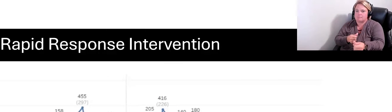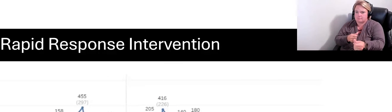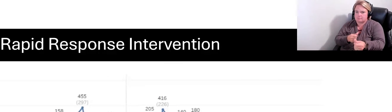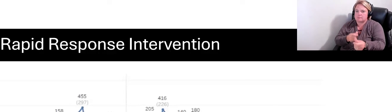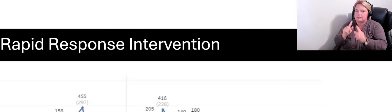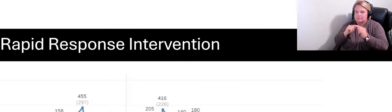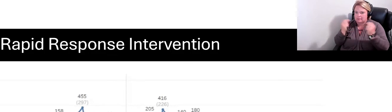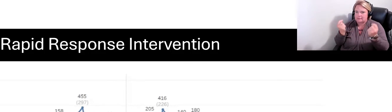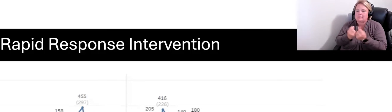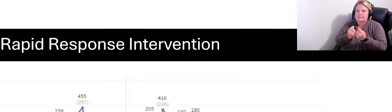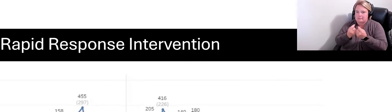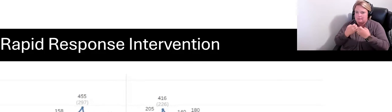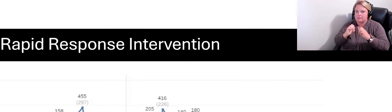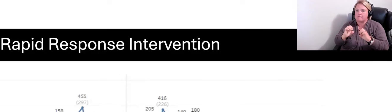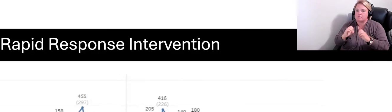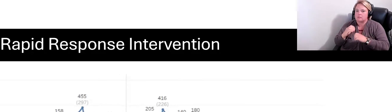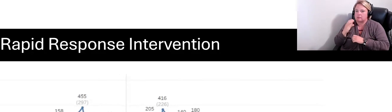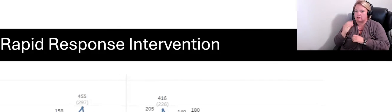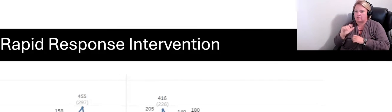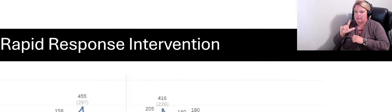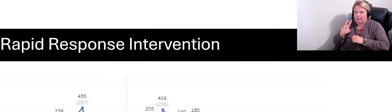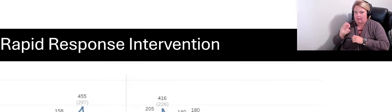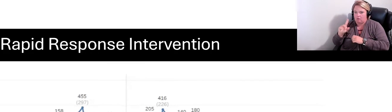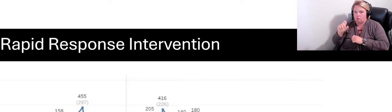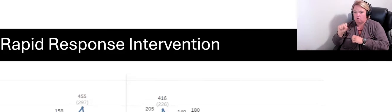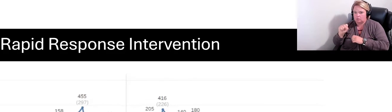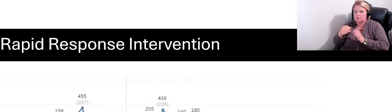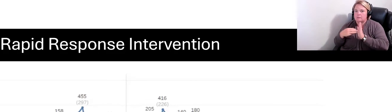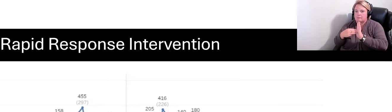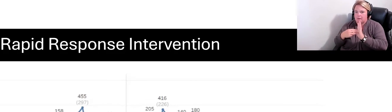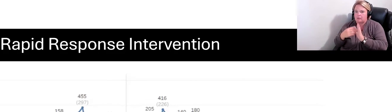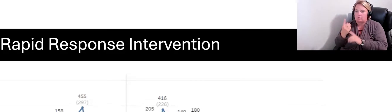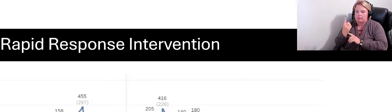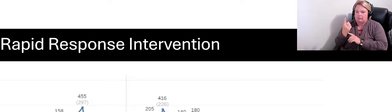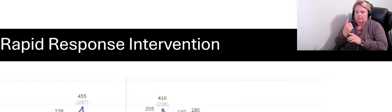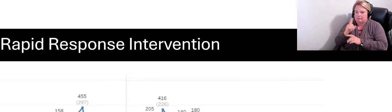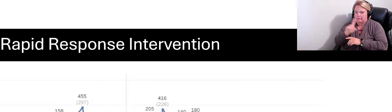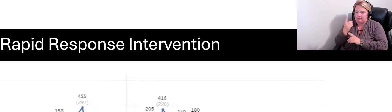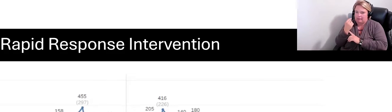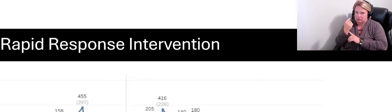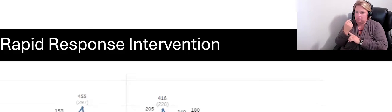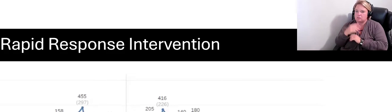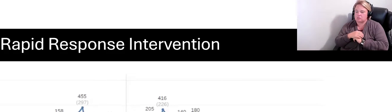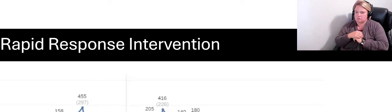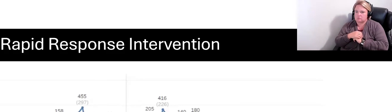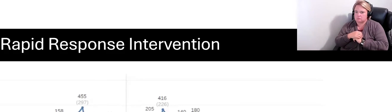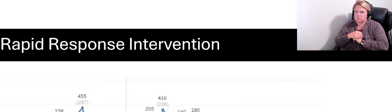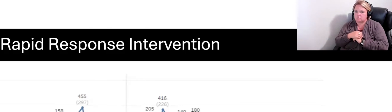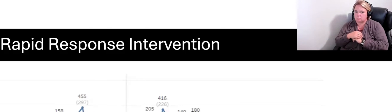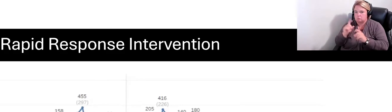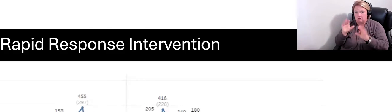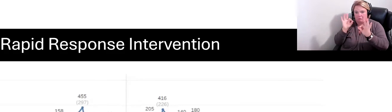That is something that actually CalWorks had modeled last semester, and it seemed to work very well. All right. All right.